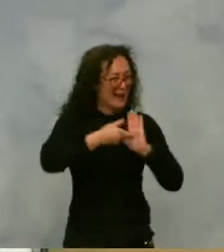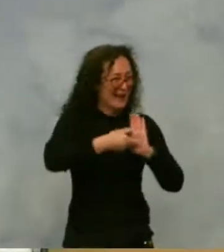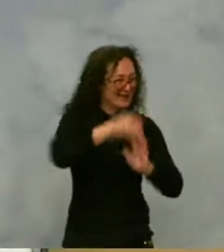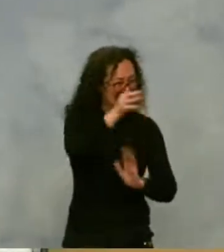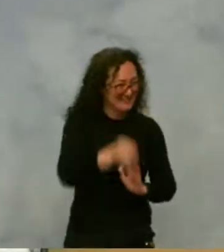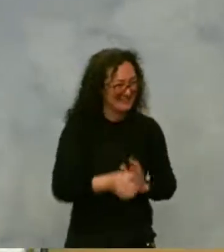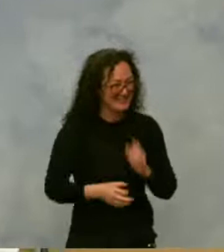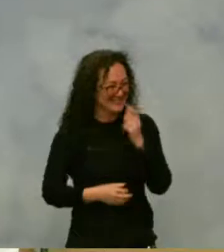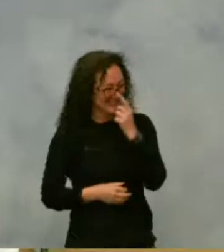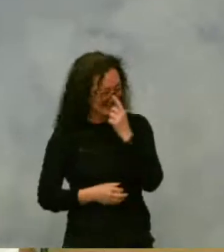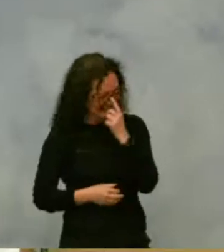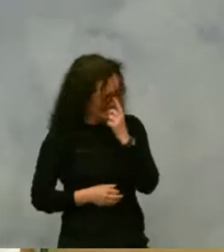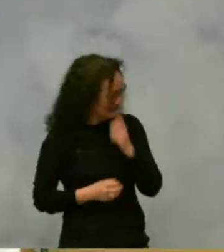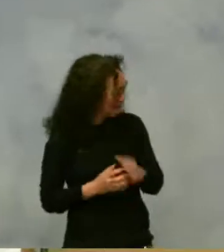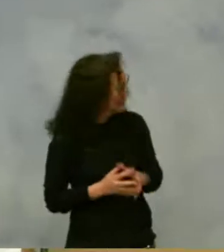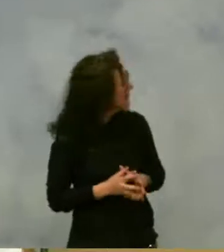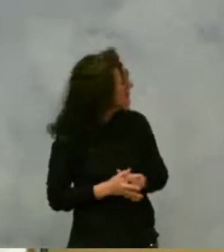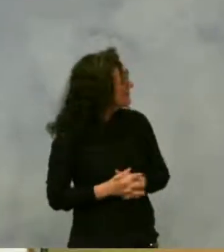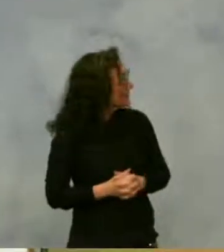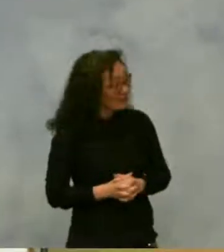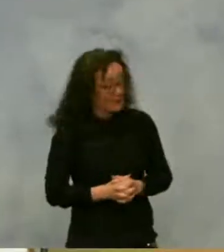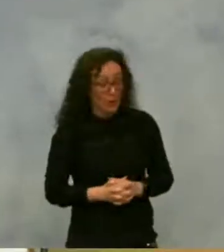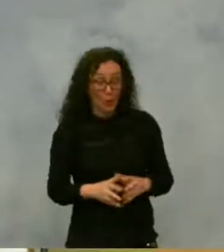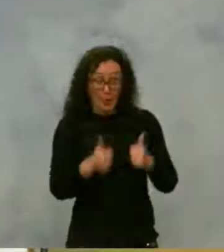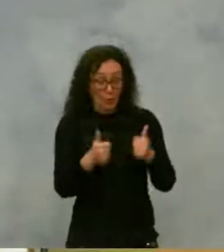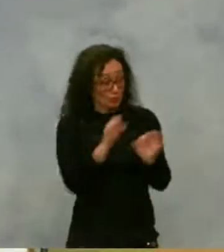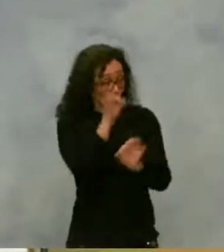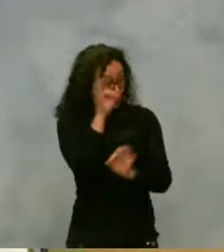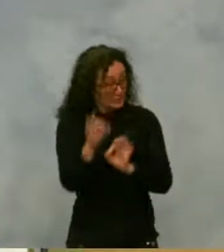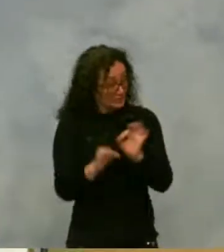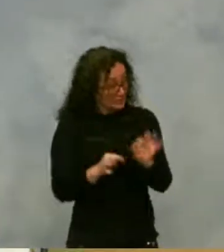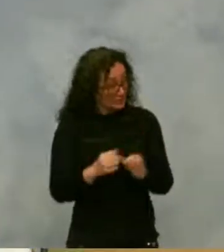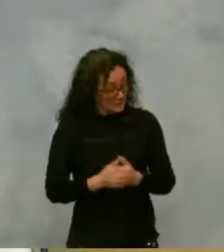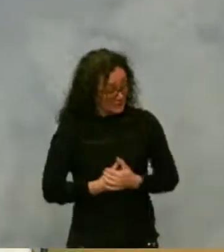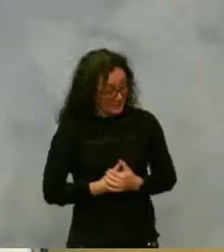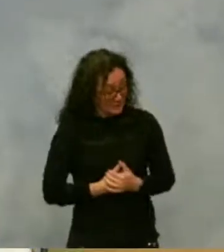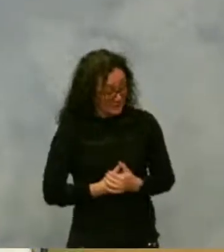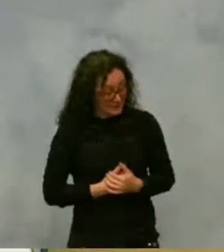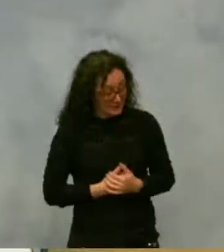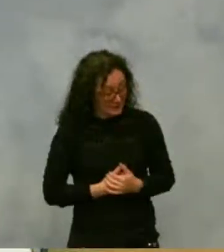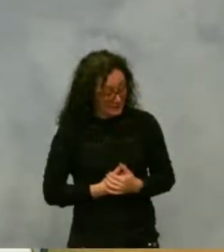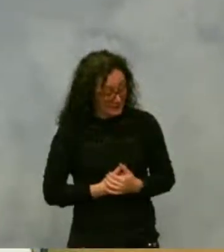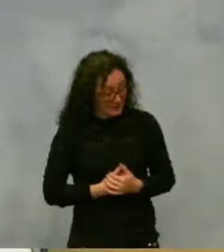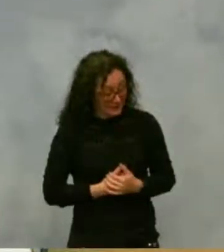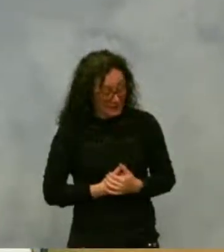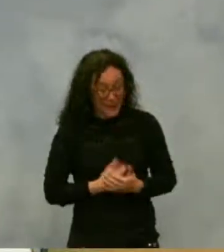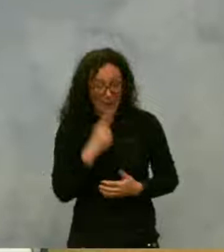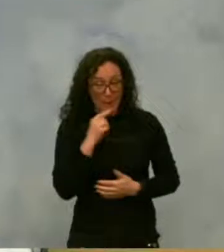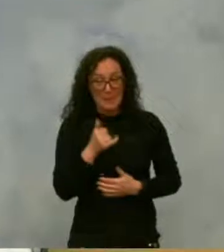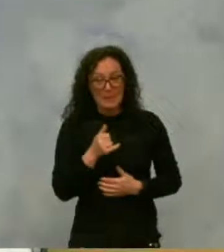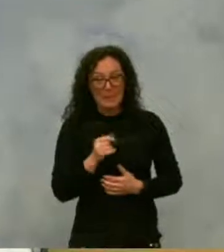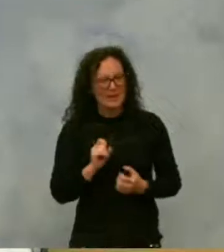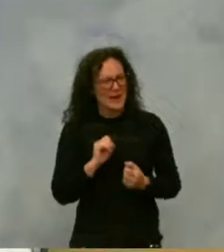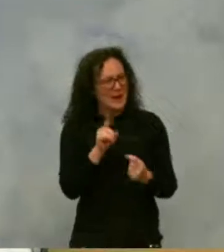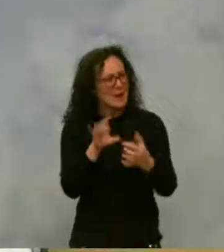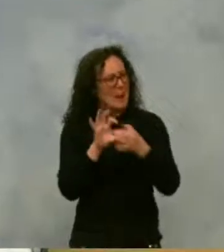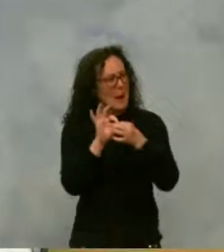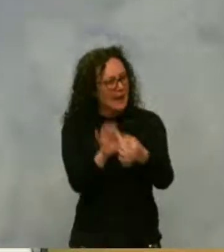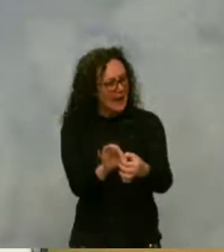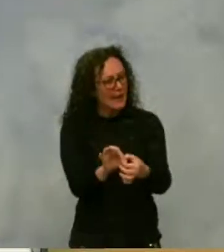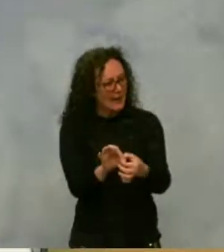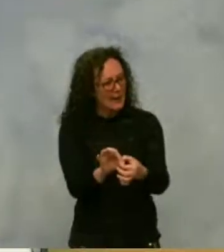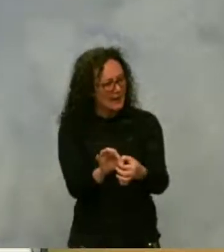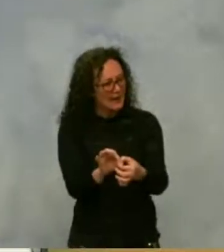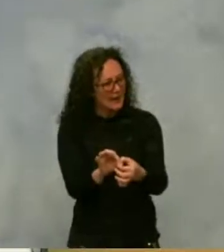Yeah, thank you. Good questions, and I'll perhaps send you the links to